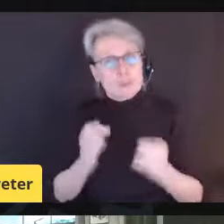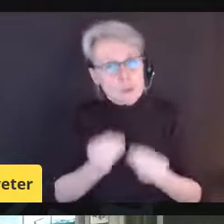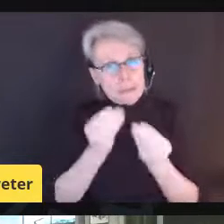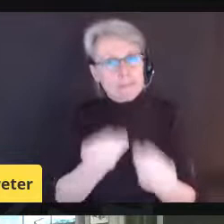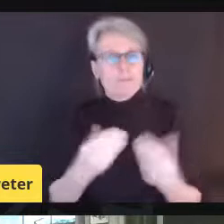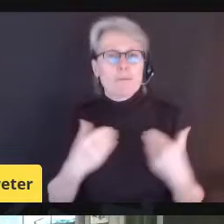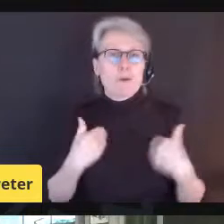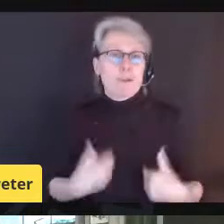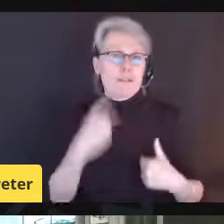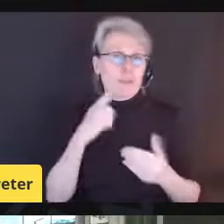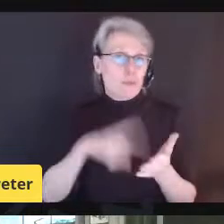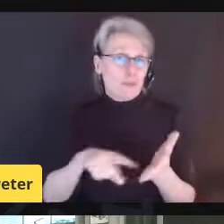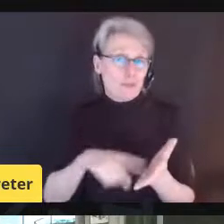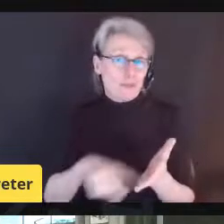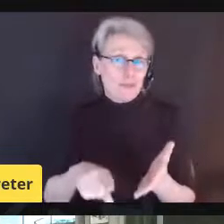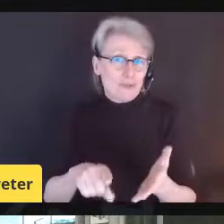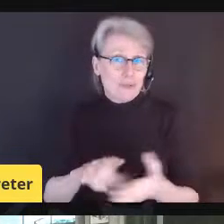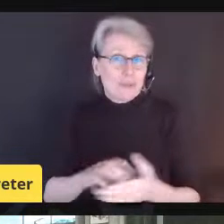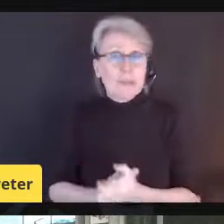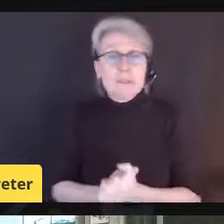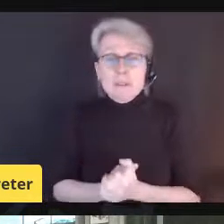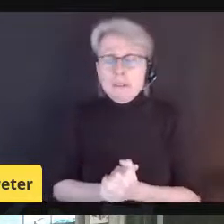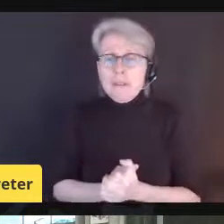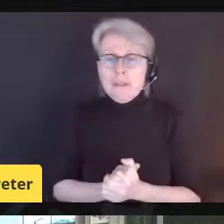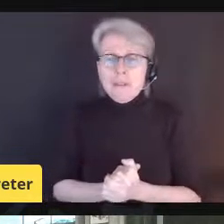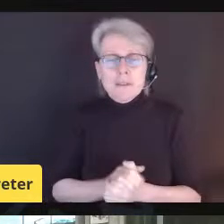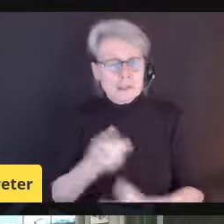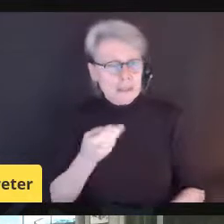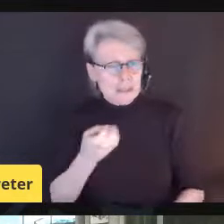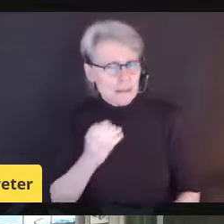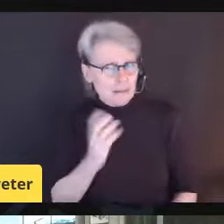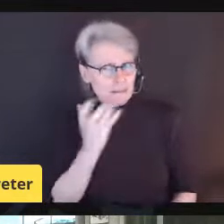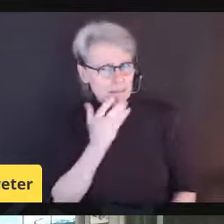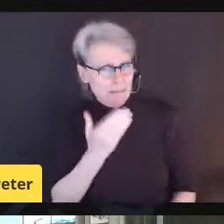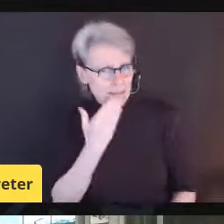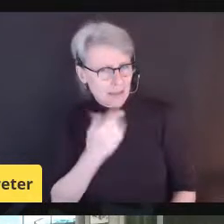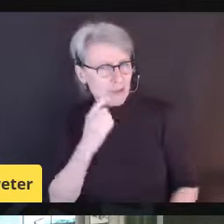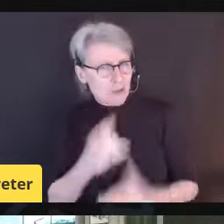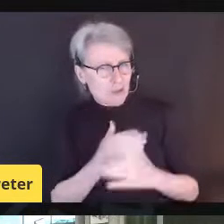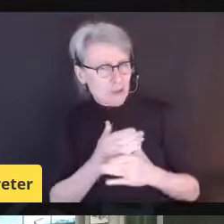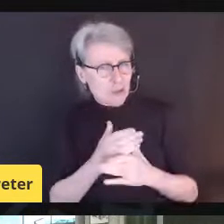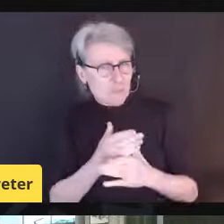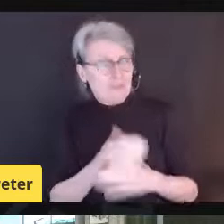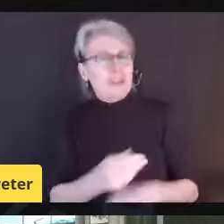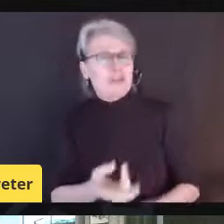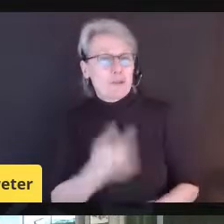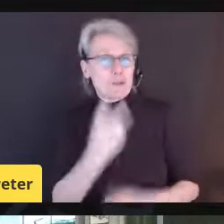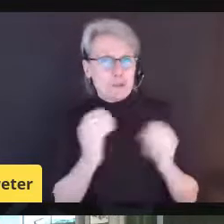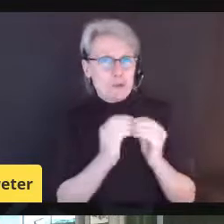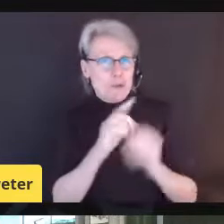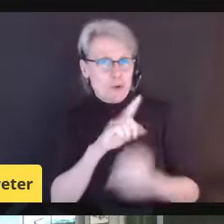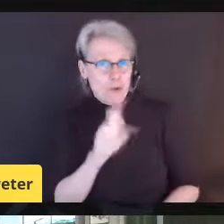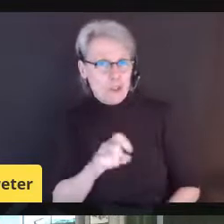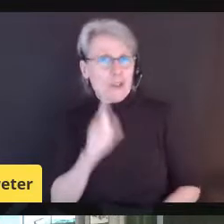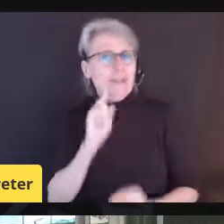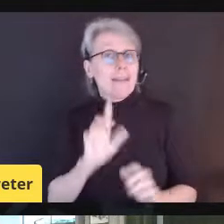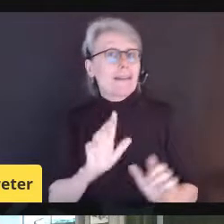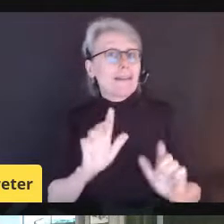Yeah, it sounds very special. Thank you very much for sharing. So I have two more questions before we'll open it up